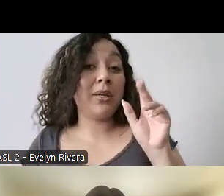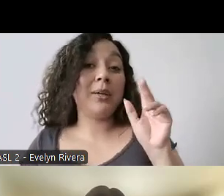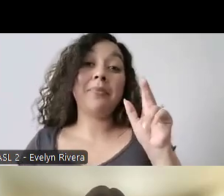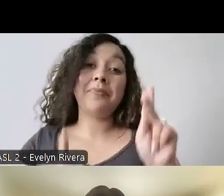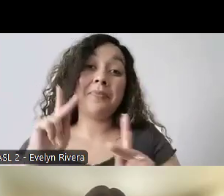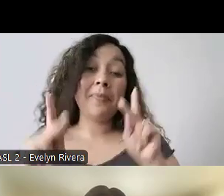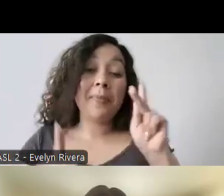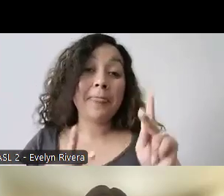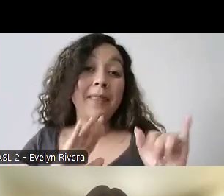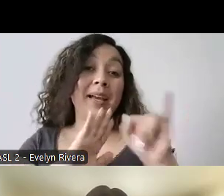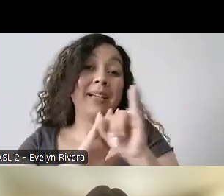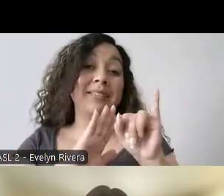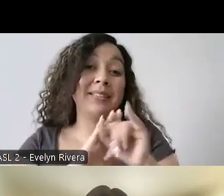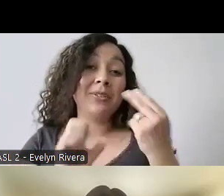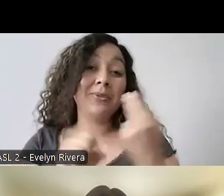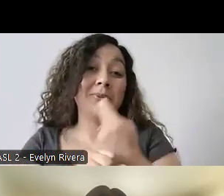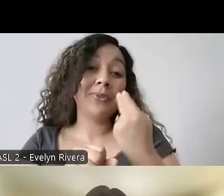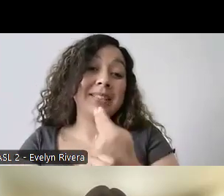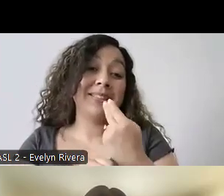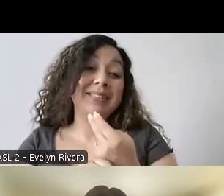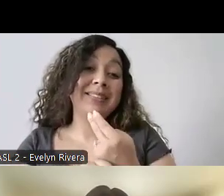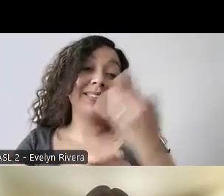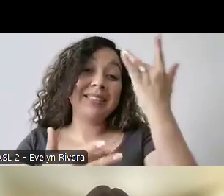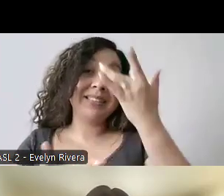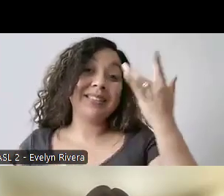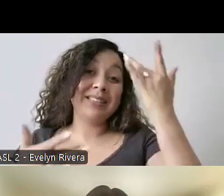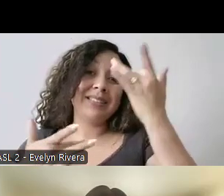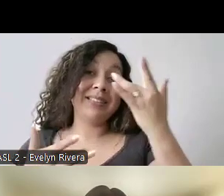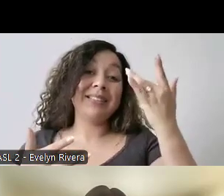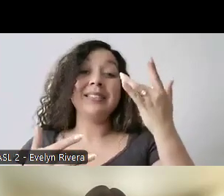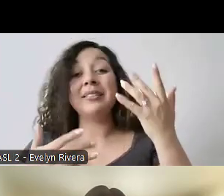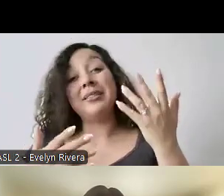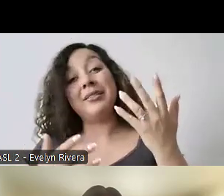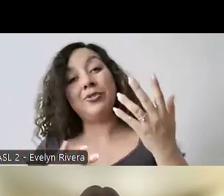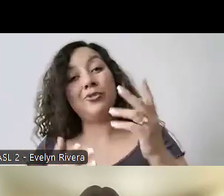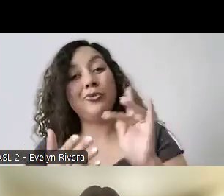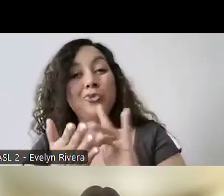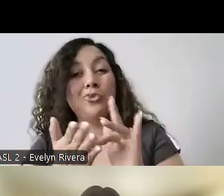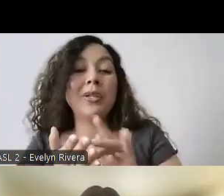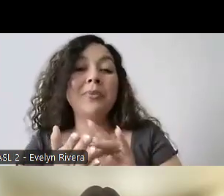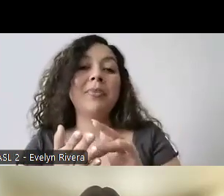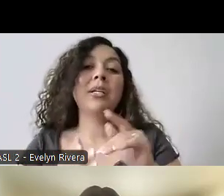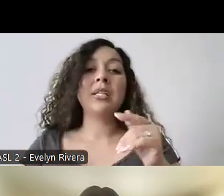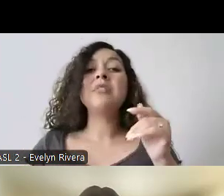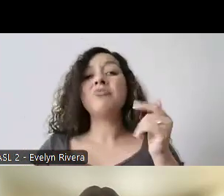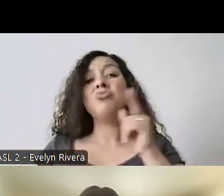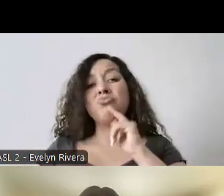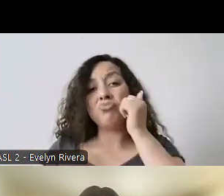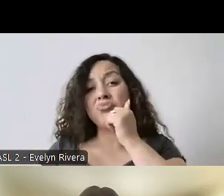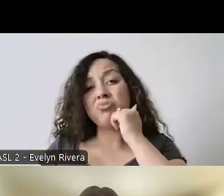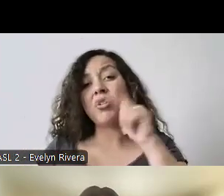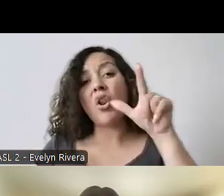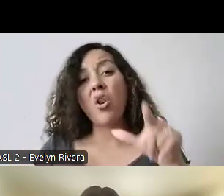disease modifying treatments, there are a relatively low cost estimate that